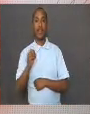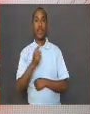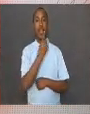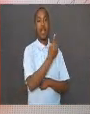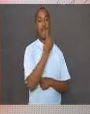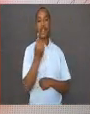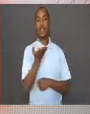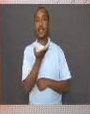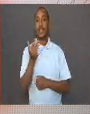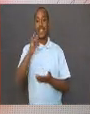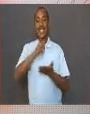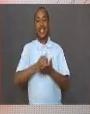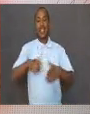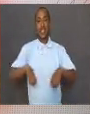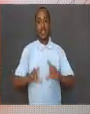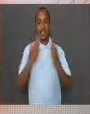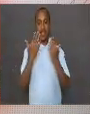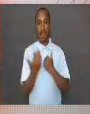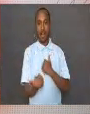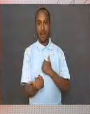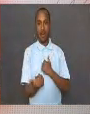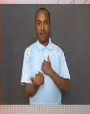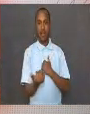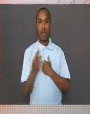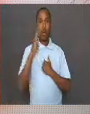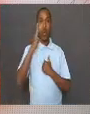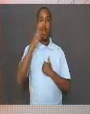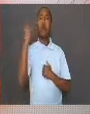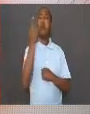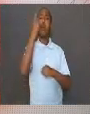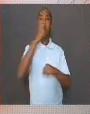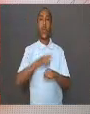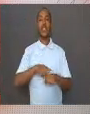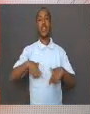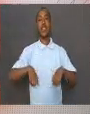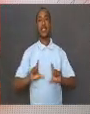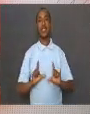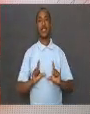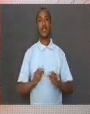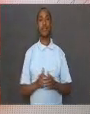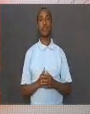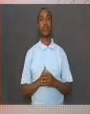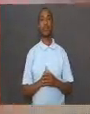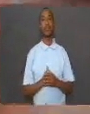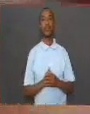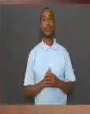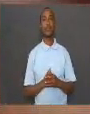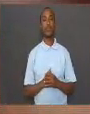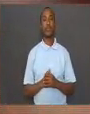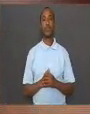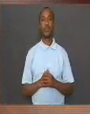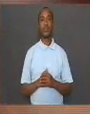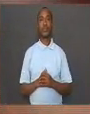And everything that exists now will always exist.